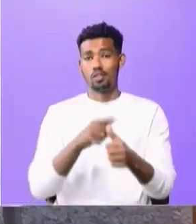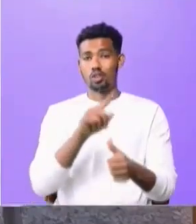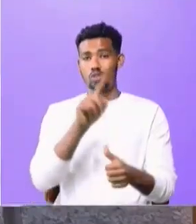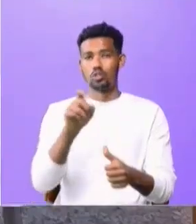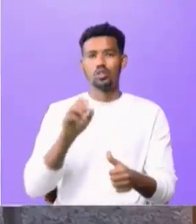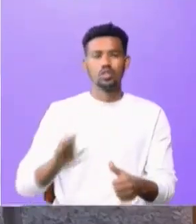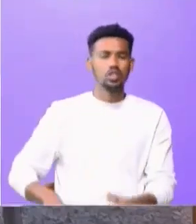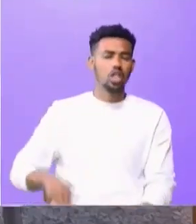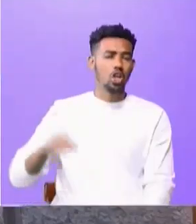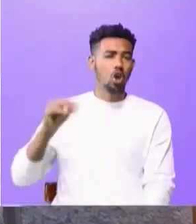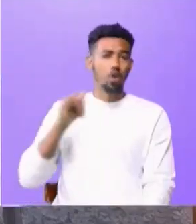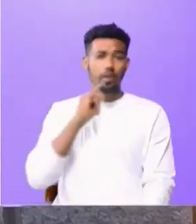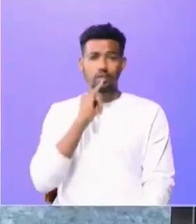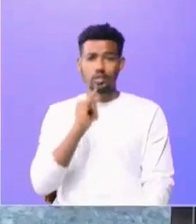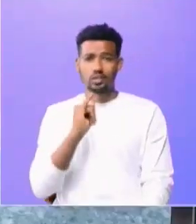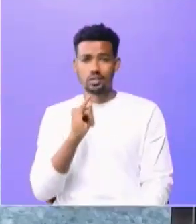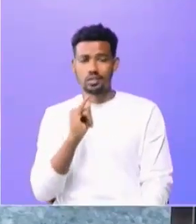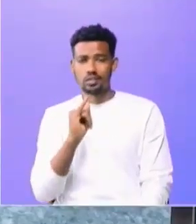dog is